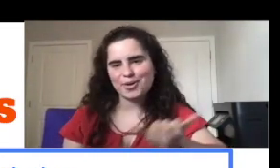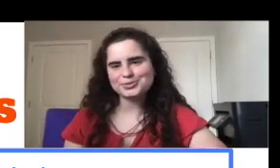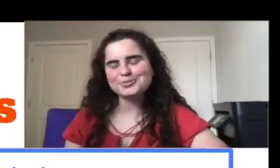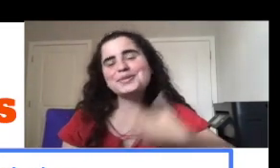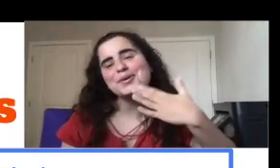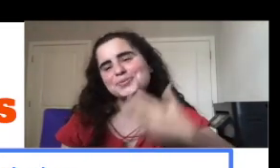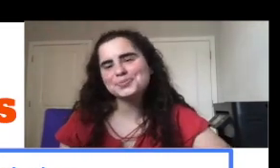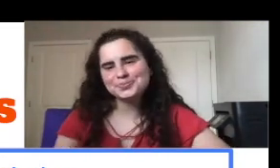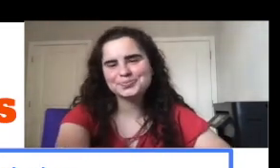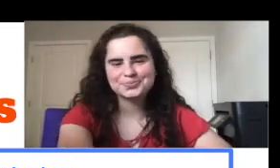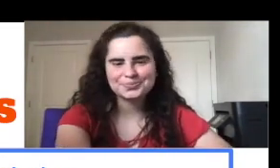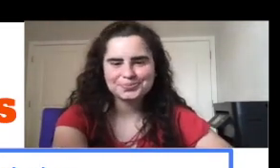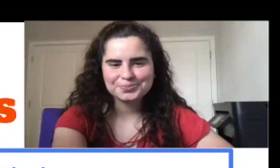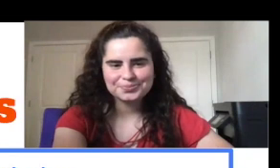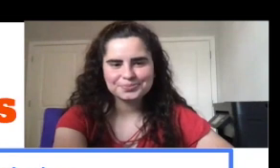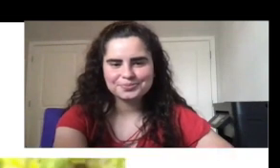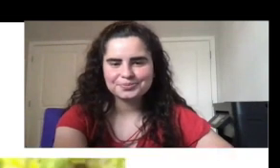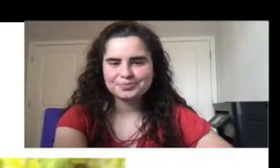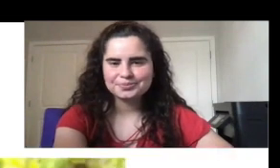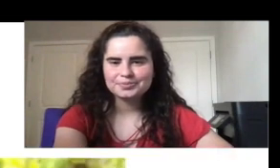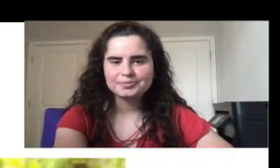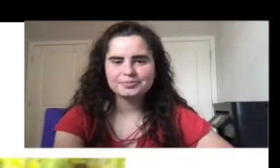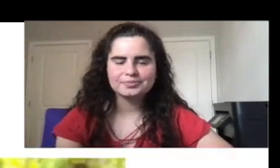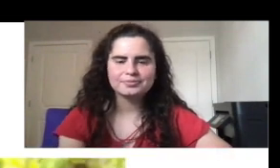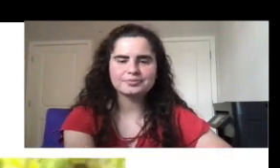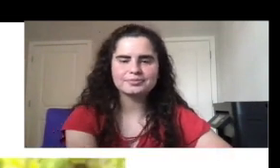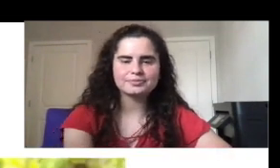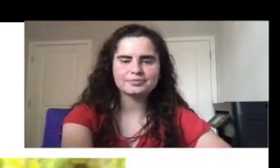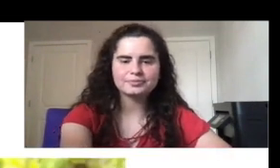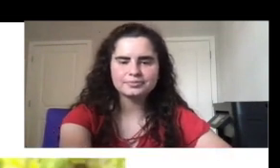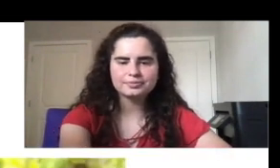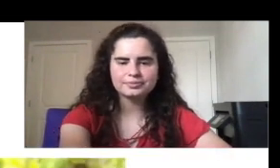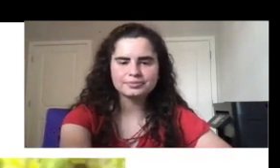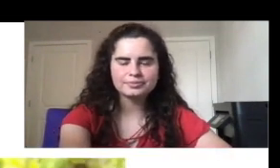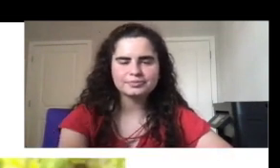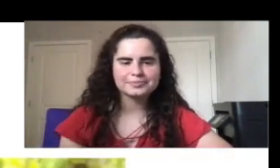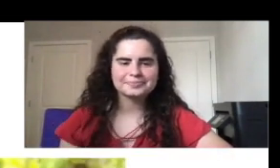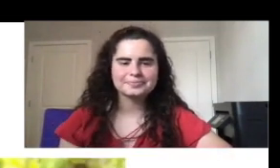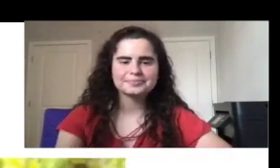opportunity. I wanted to thank both Dr. Herzig and Sarah Beth for sharing with us today.